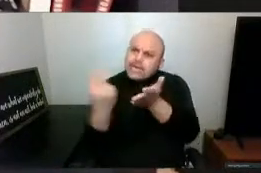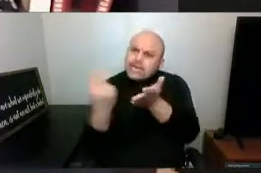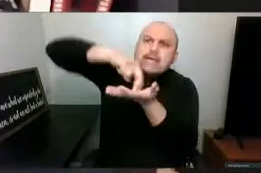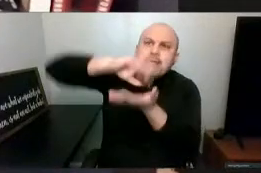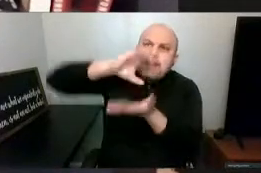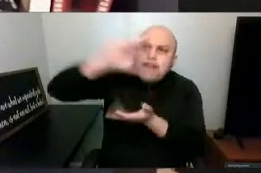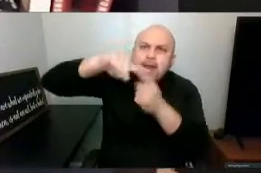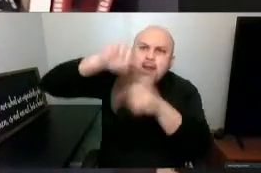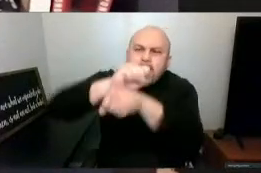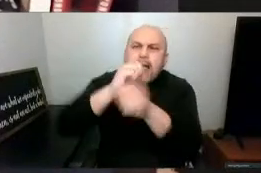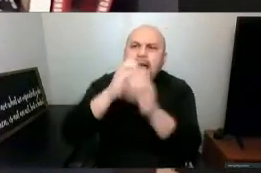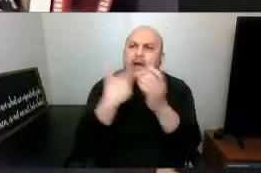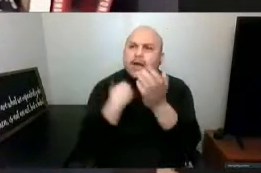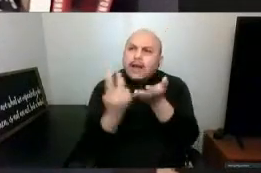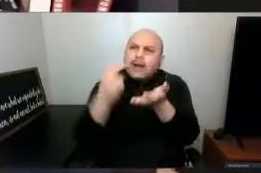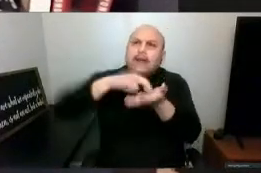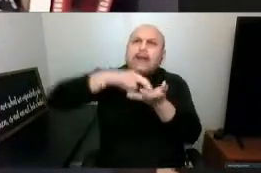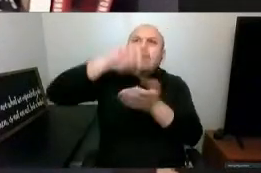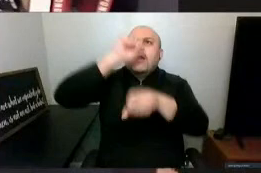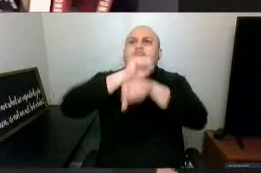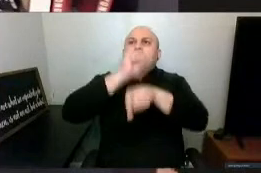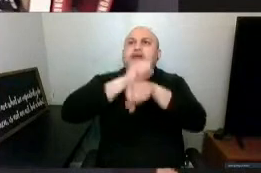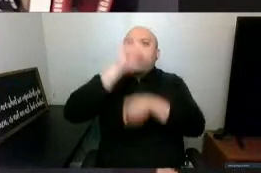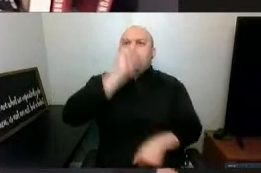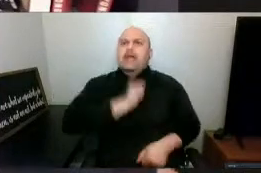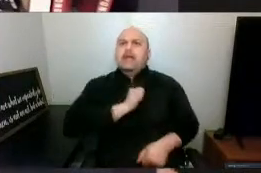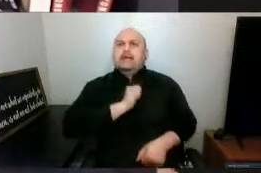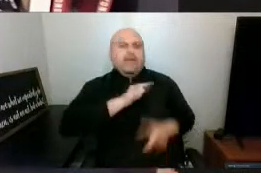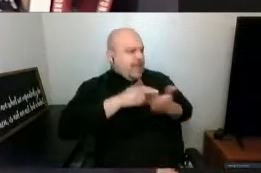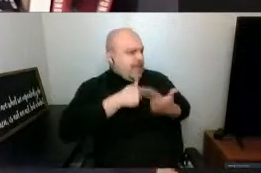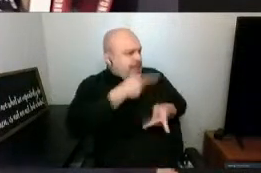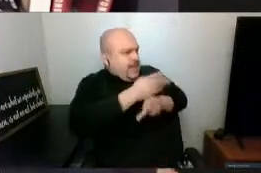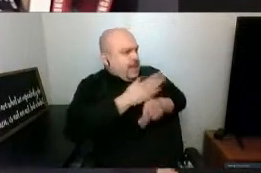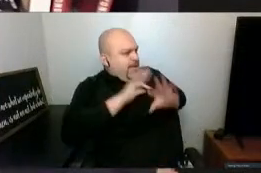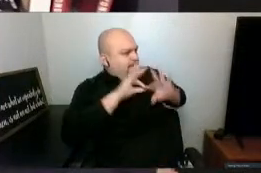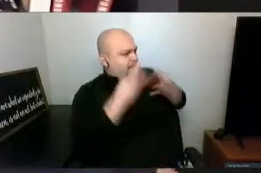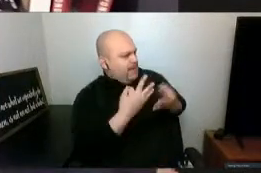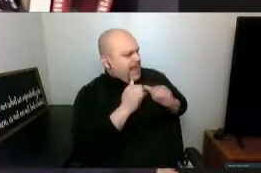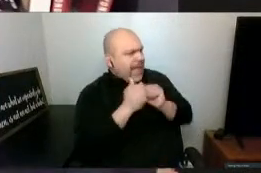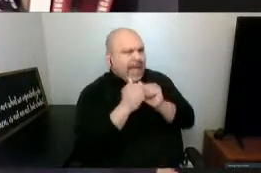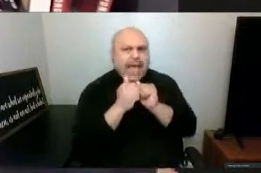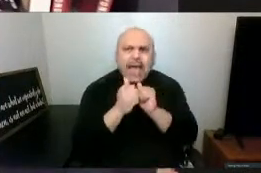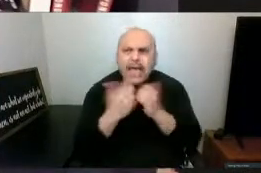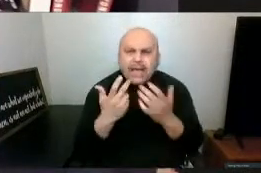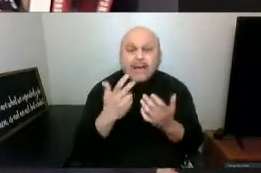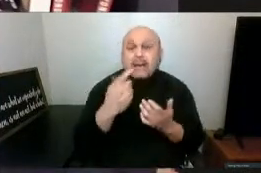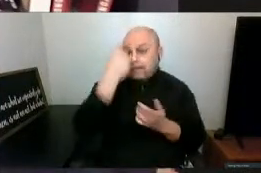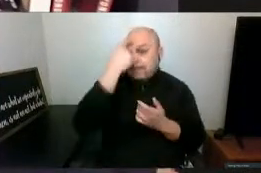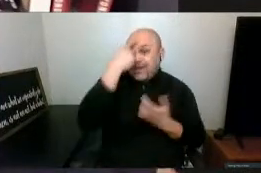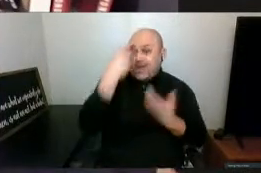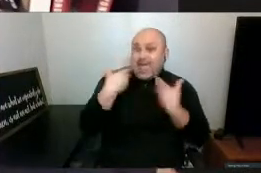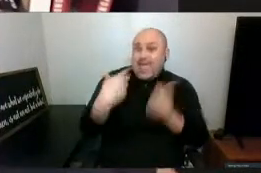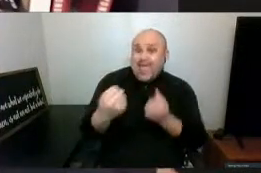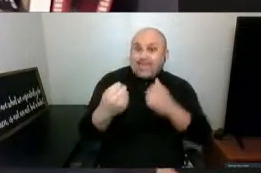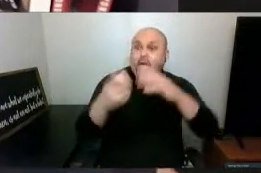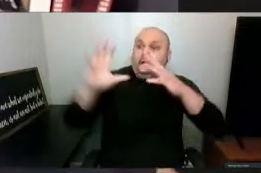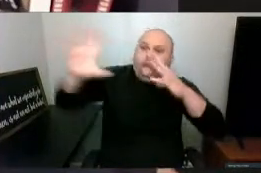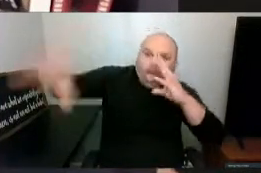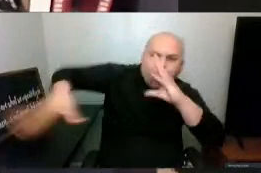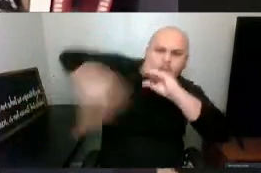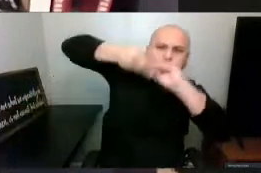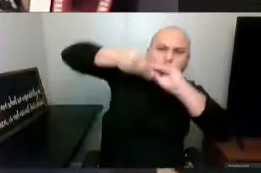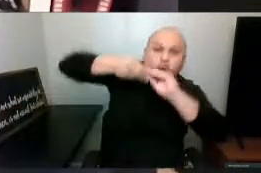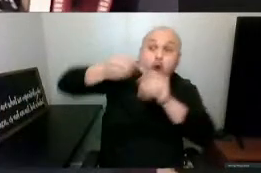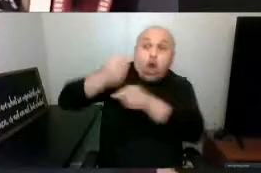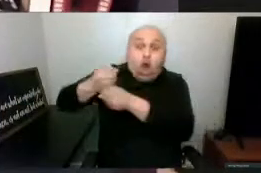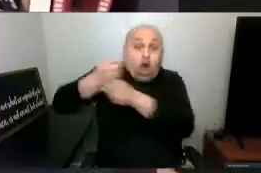gainful employment for myself and taking care of my family? And then when the mental health issues set in as a result of that, right?